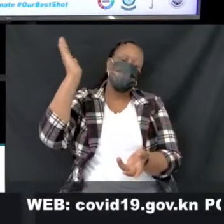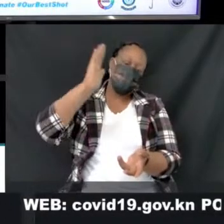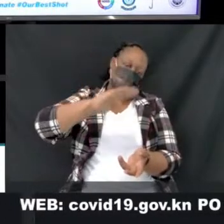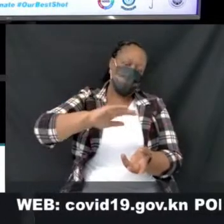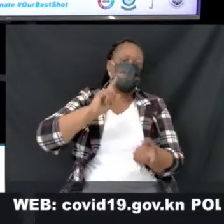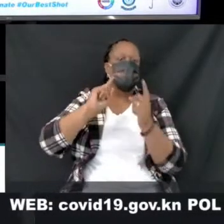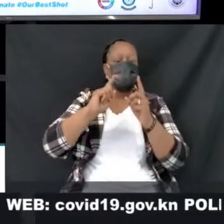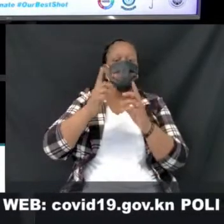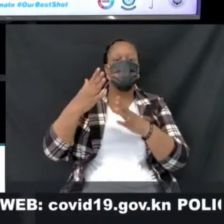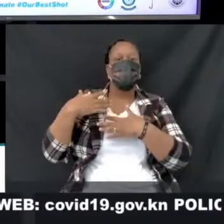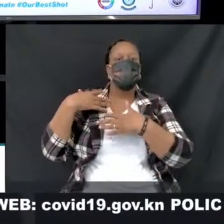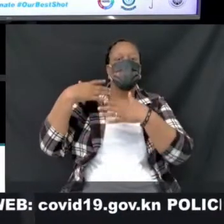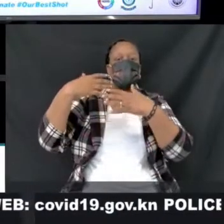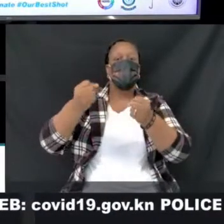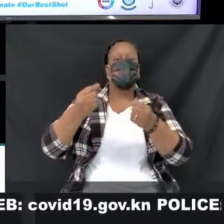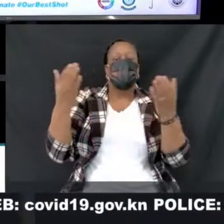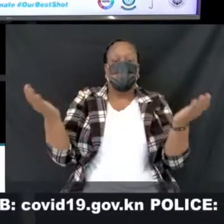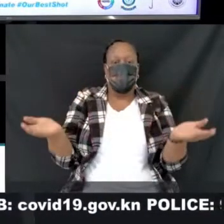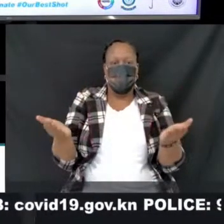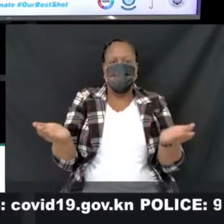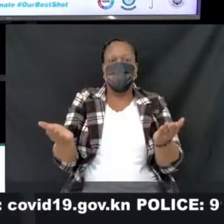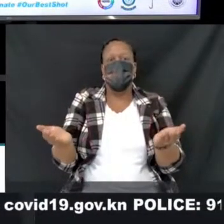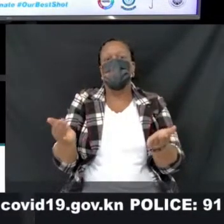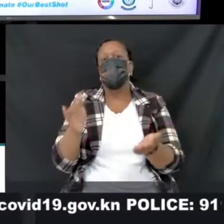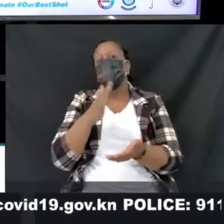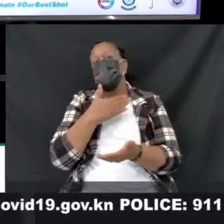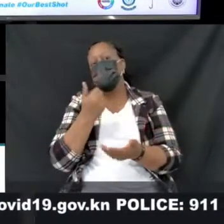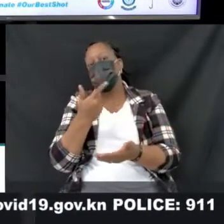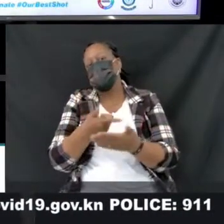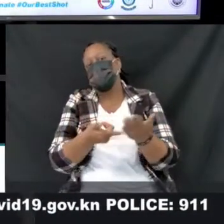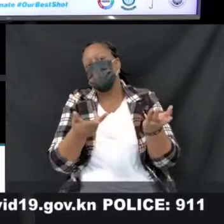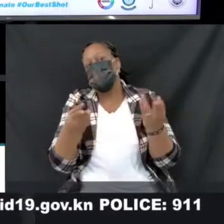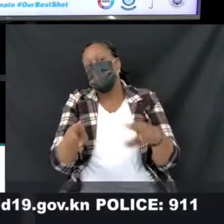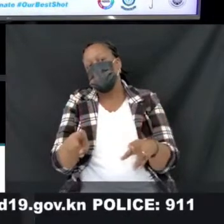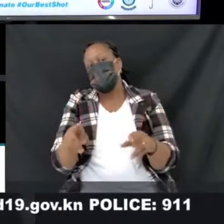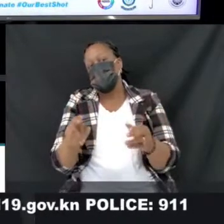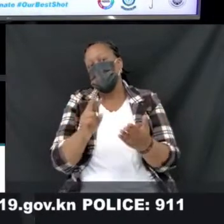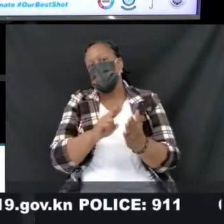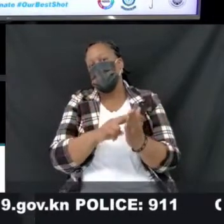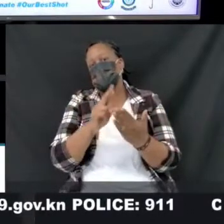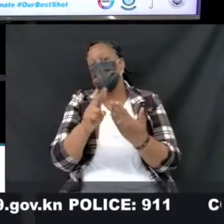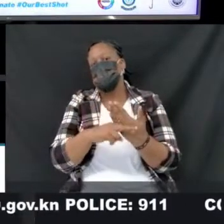Health Emergency Operating Committee situation report.